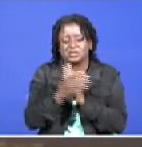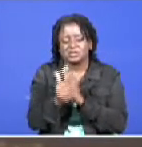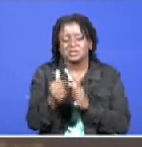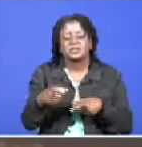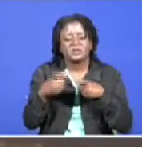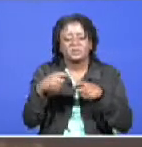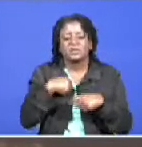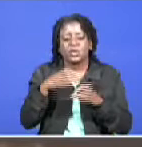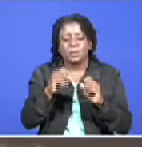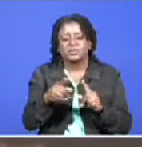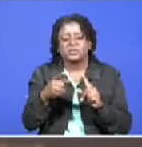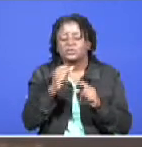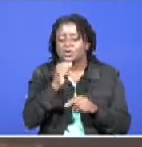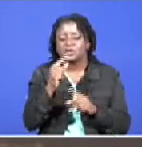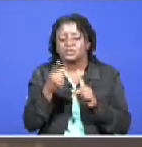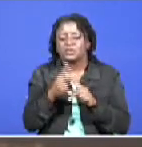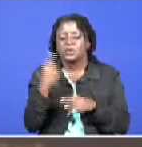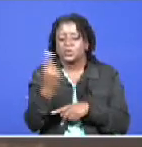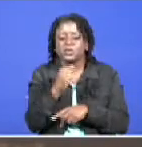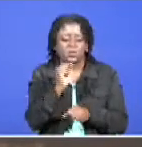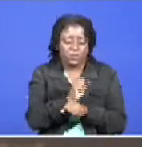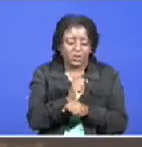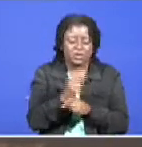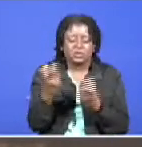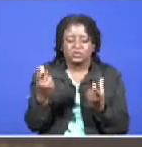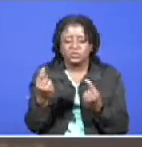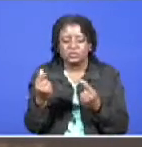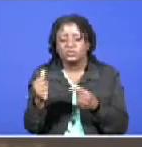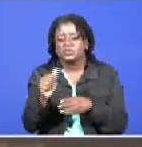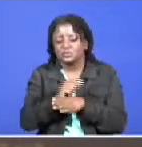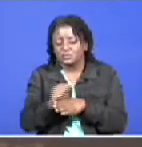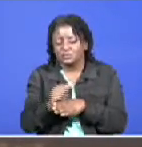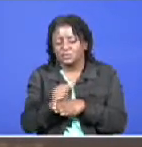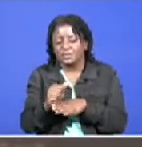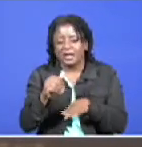opportunity not to only work, do an internship at a veterinary